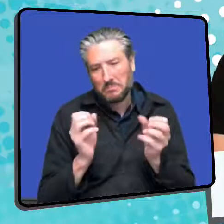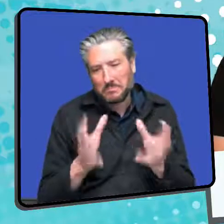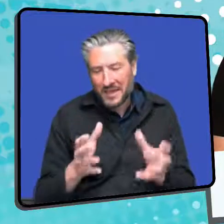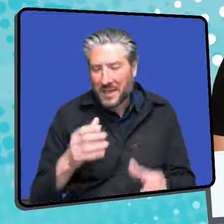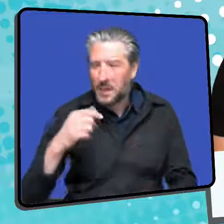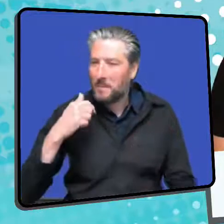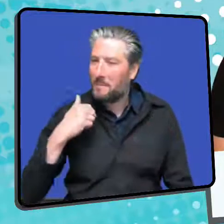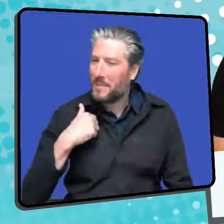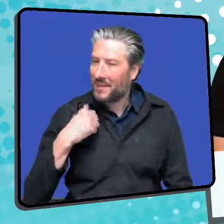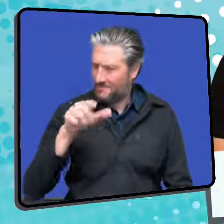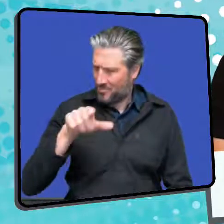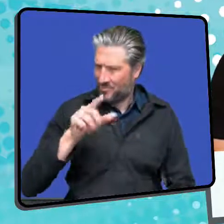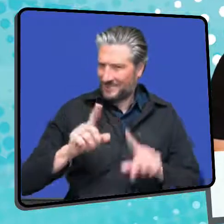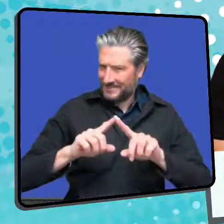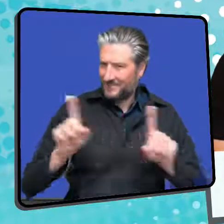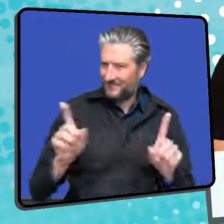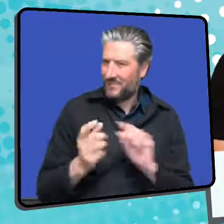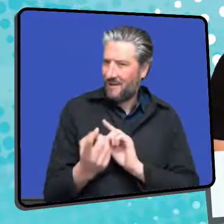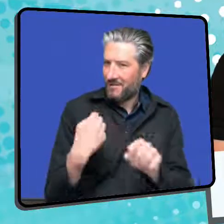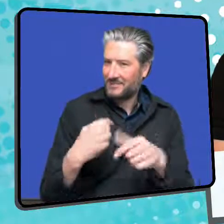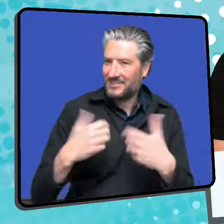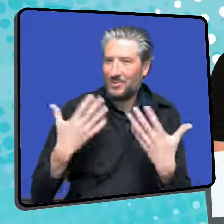of said